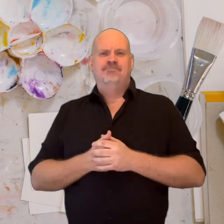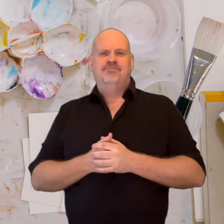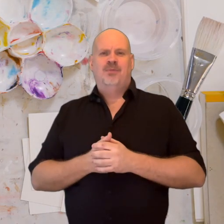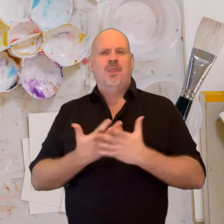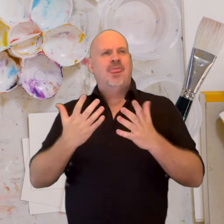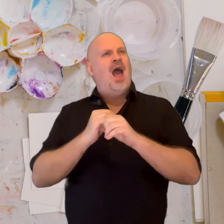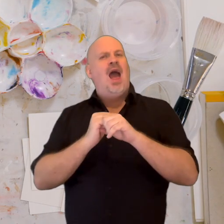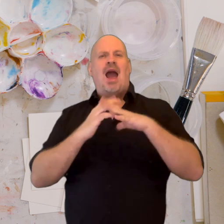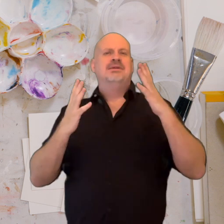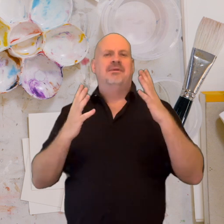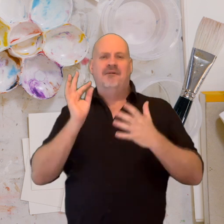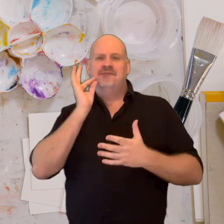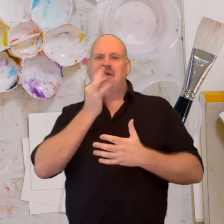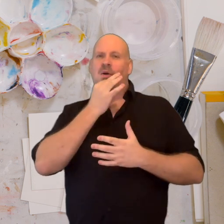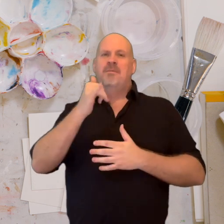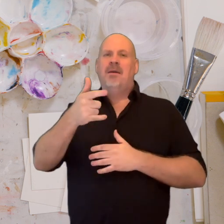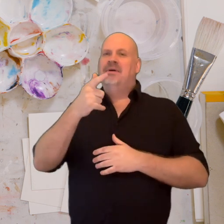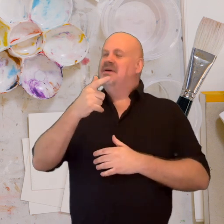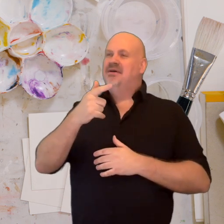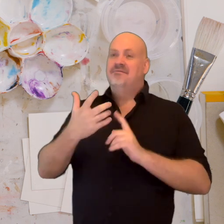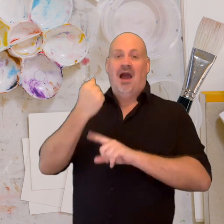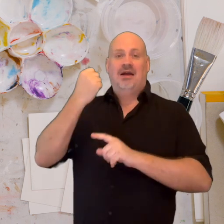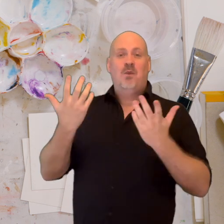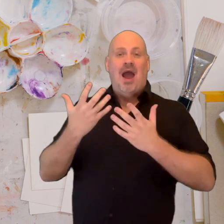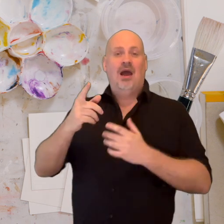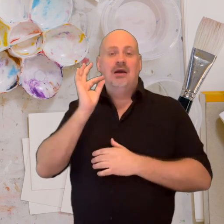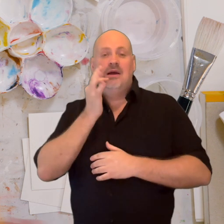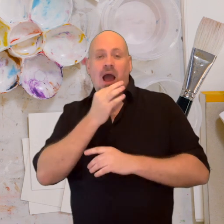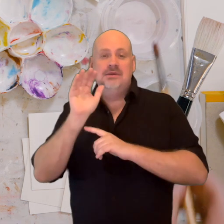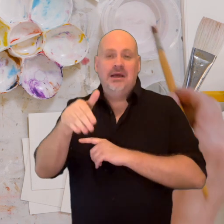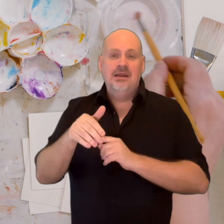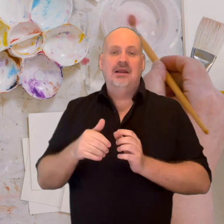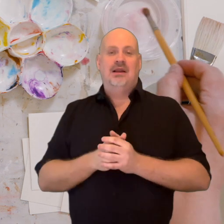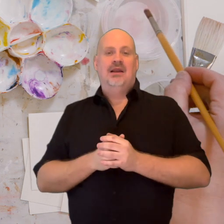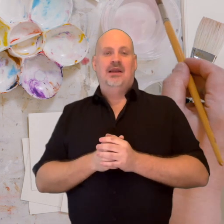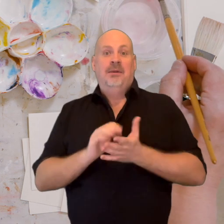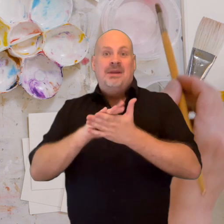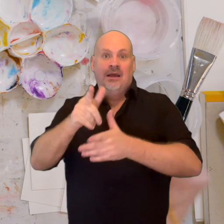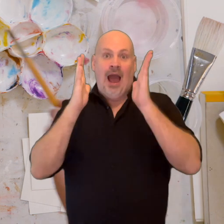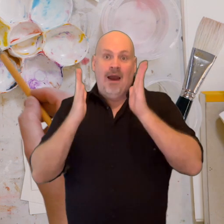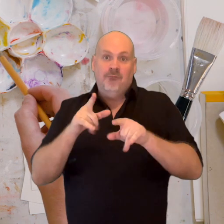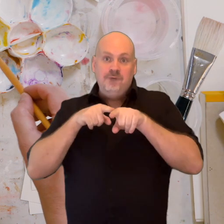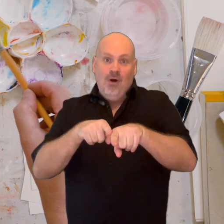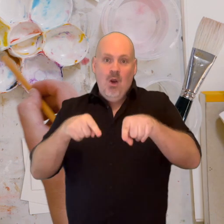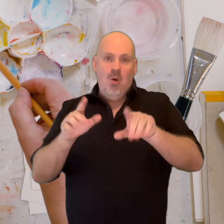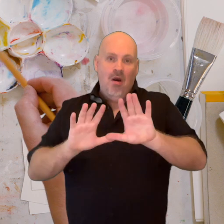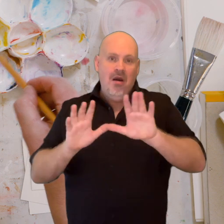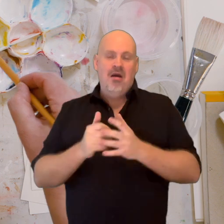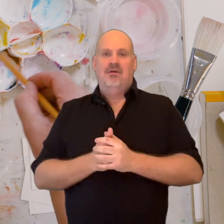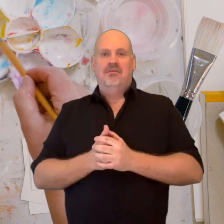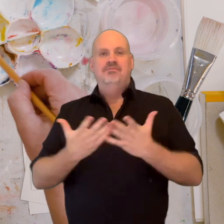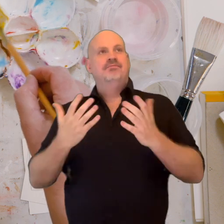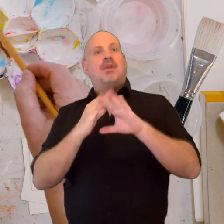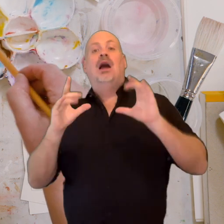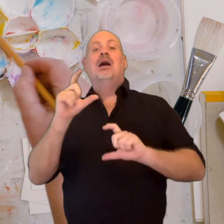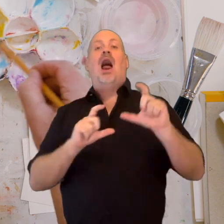idea of the flowers that you might find in the back garden, but that doesn't mean to say that you have to follow that the